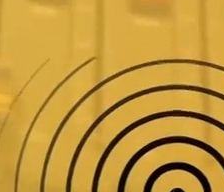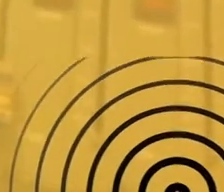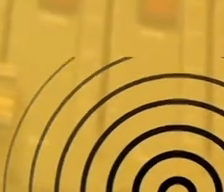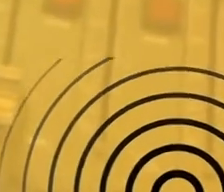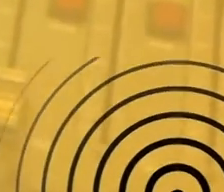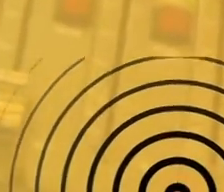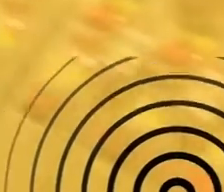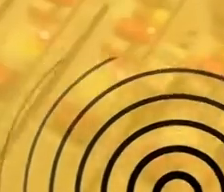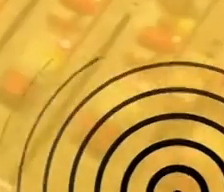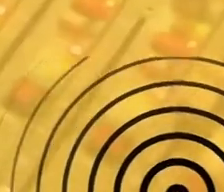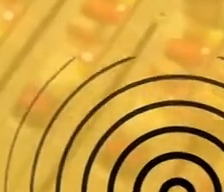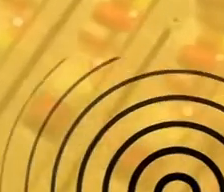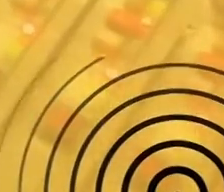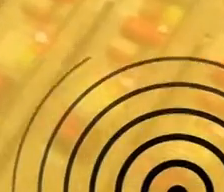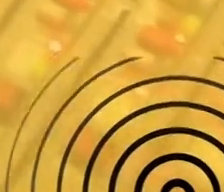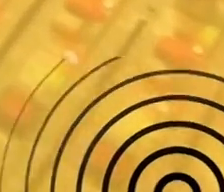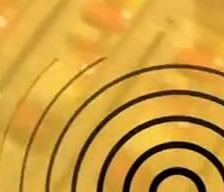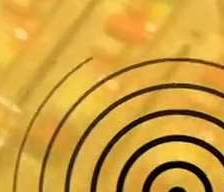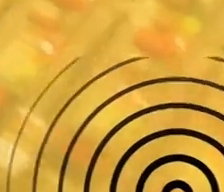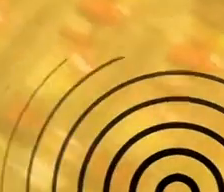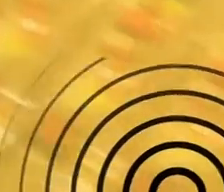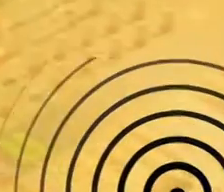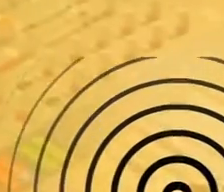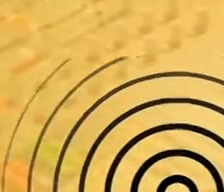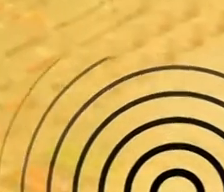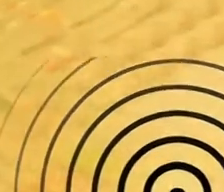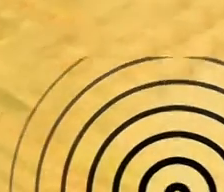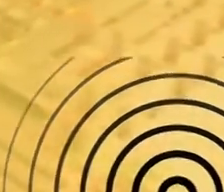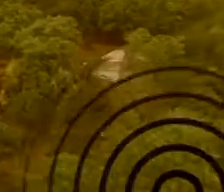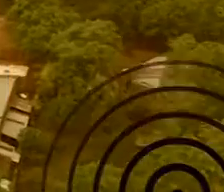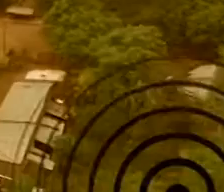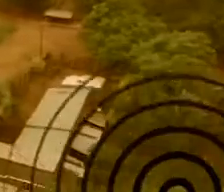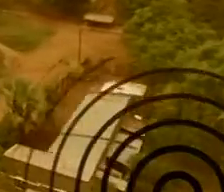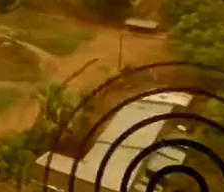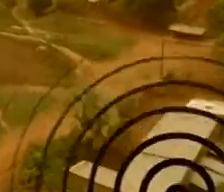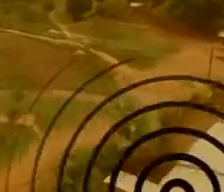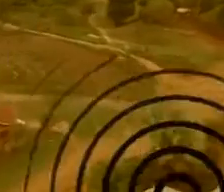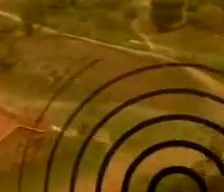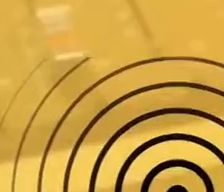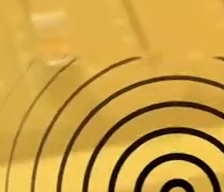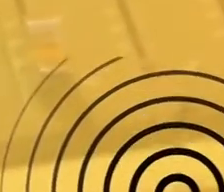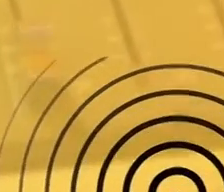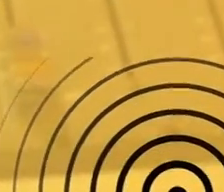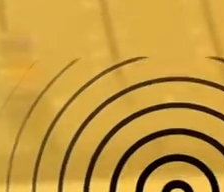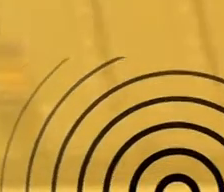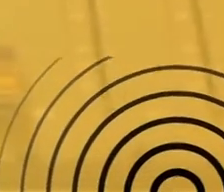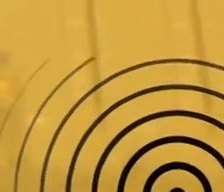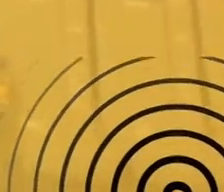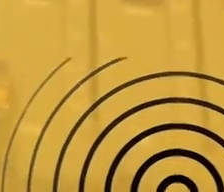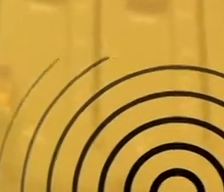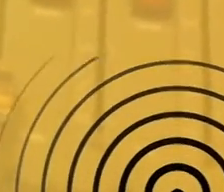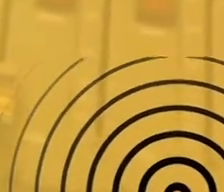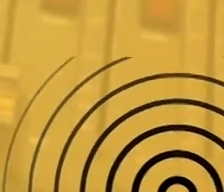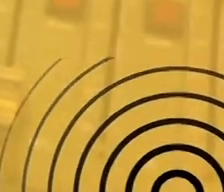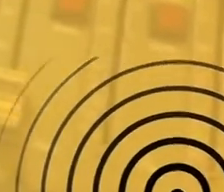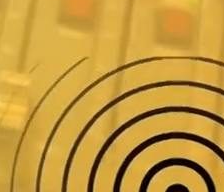FM in Kasese, 98.0 West Nile FM in Arua, Total Ray Radio FM 90 in Koramoja, and 93.0